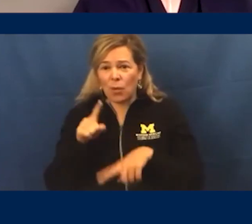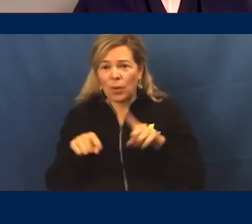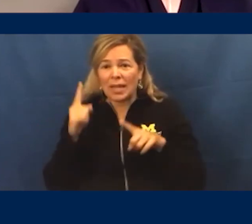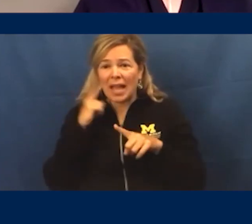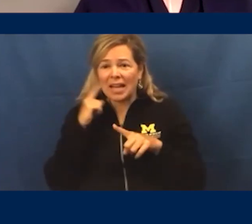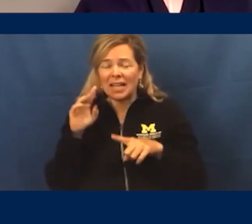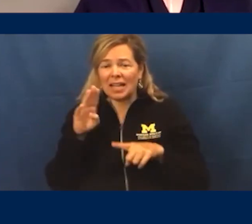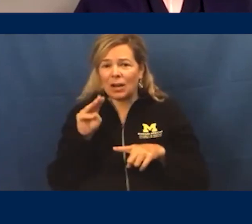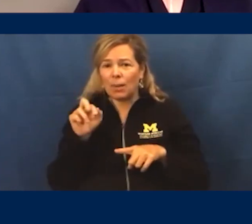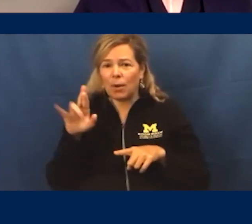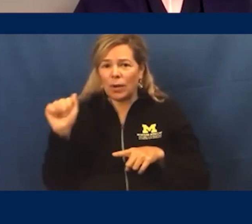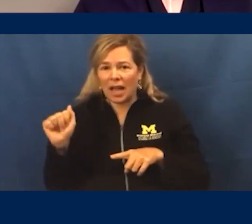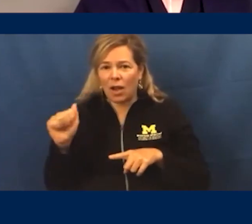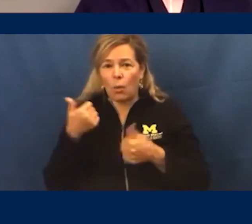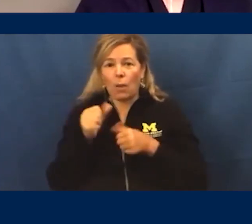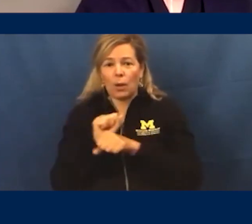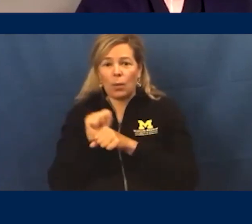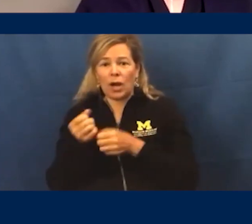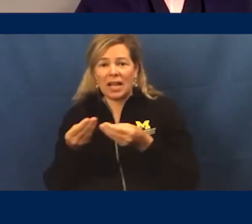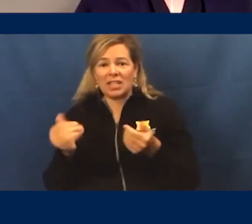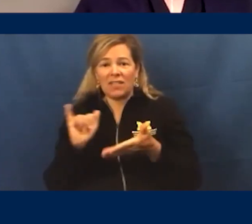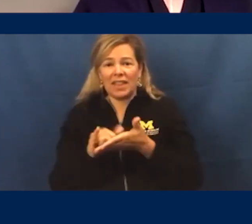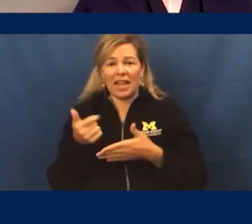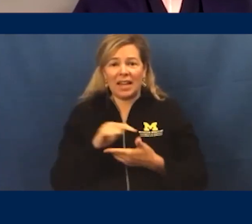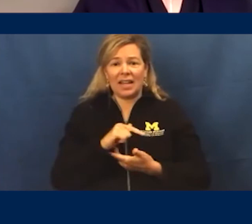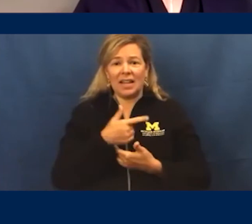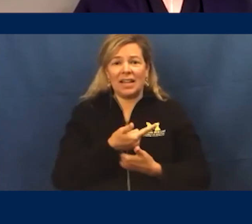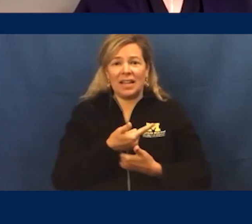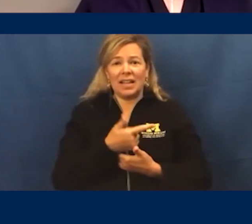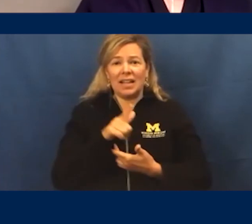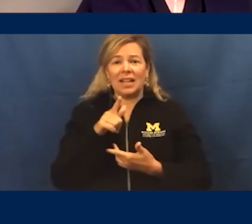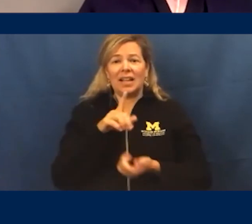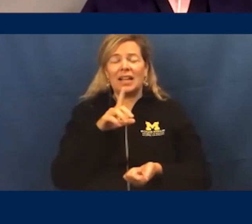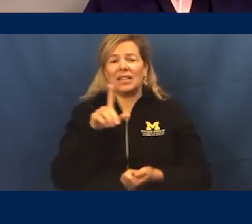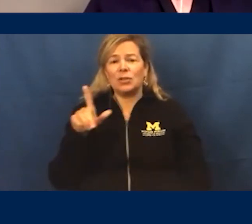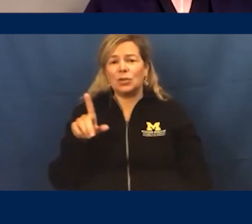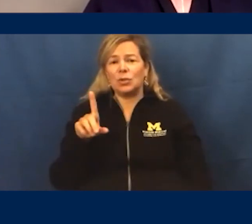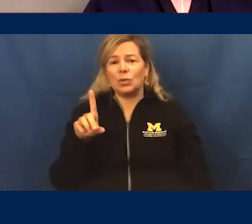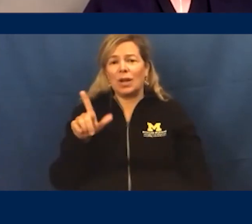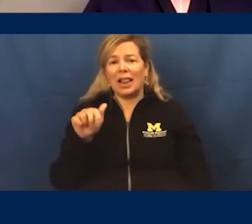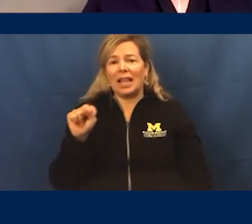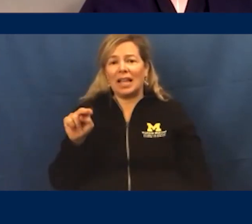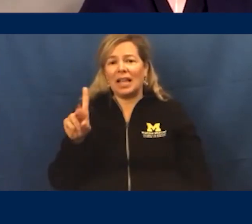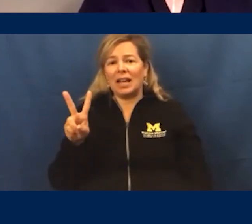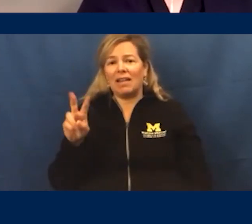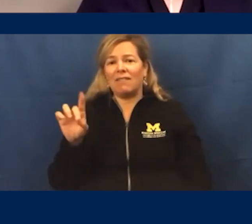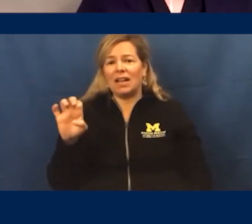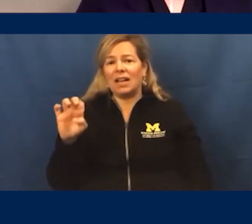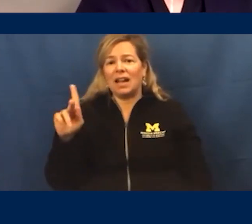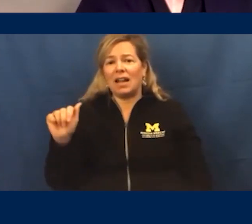solving that, I'm going to turn to Lynn Videka. Dean Videka, would you comment on that same question,